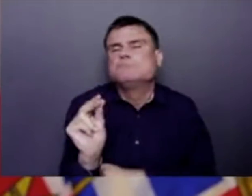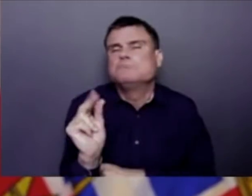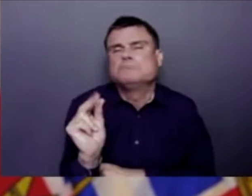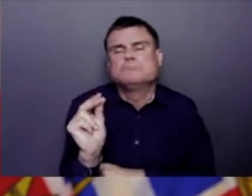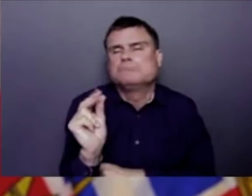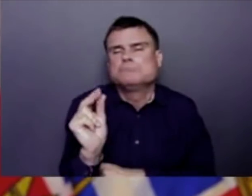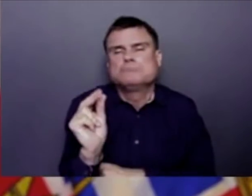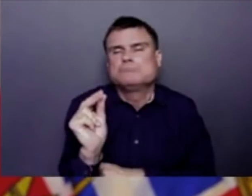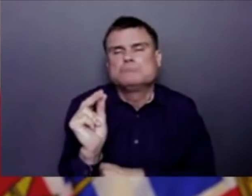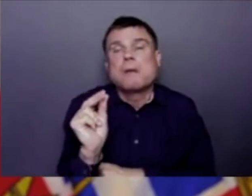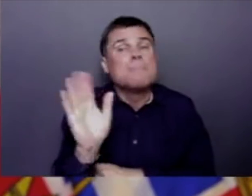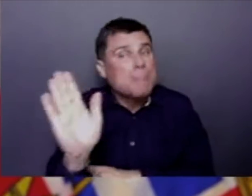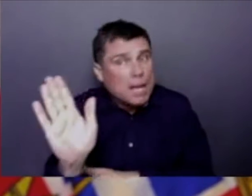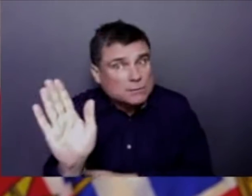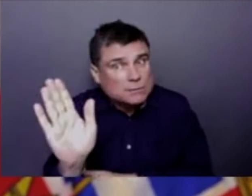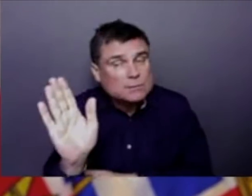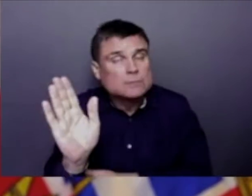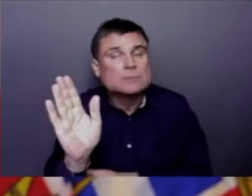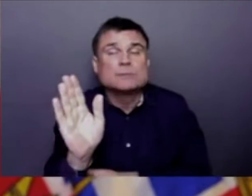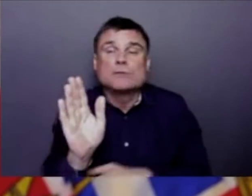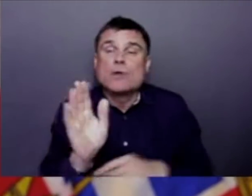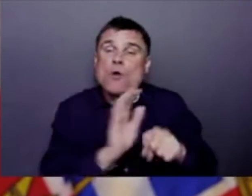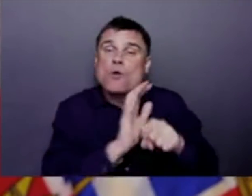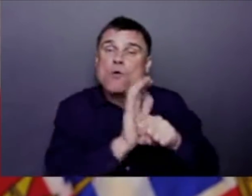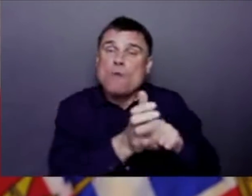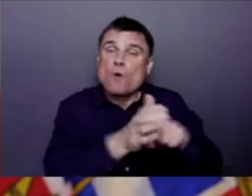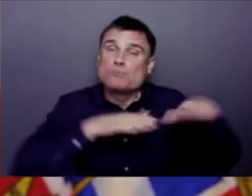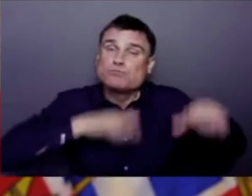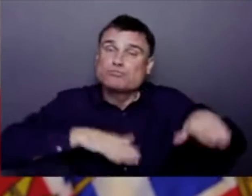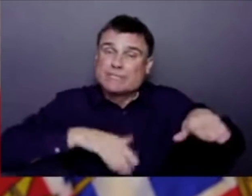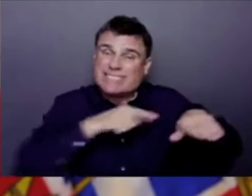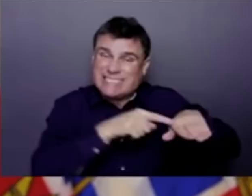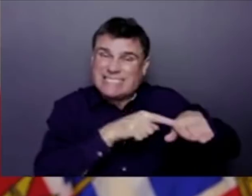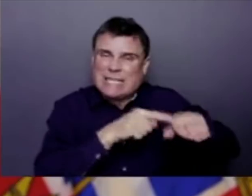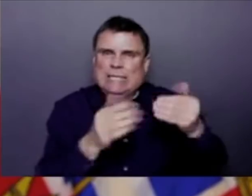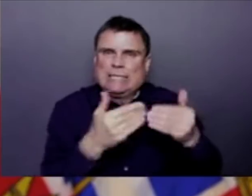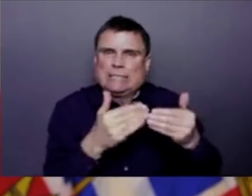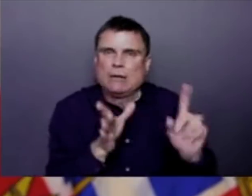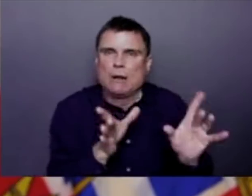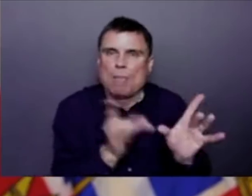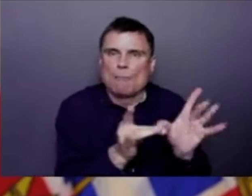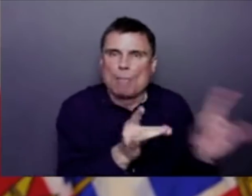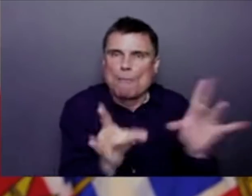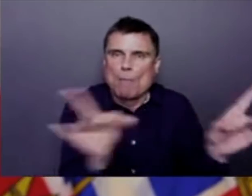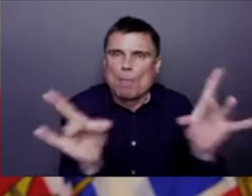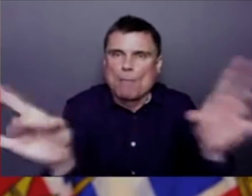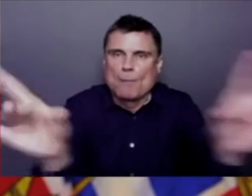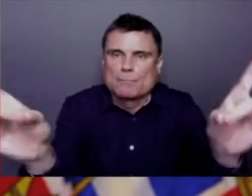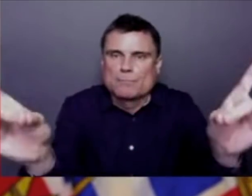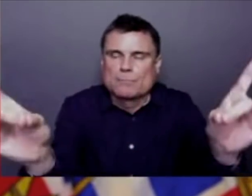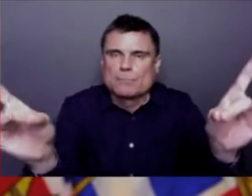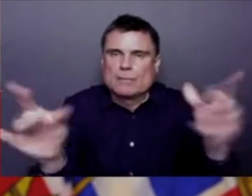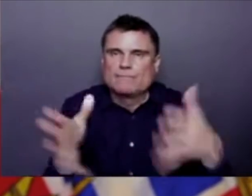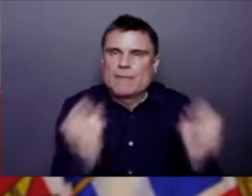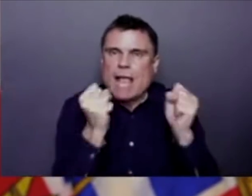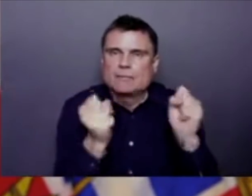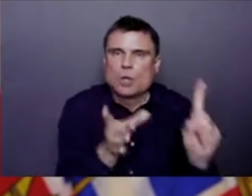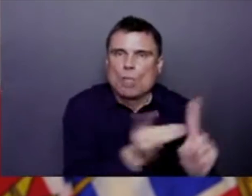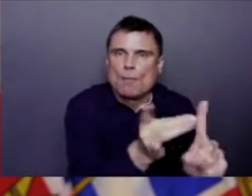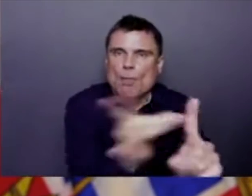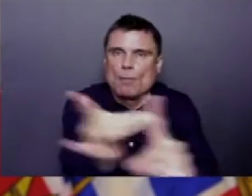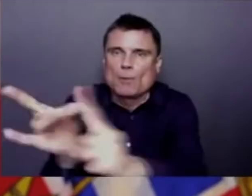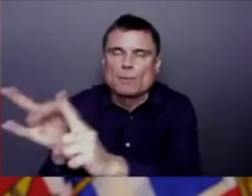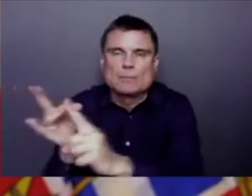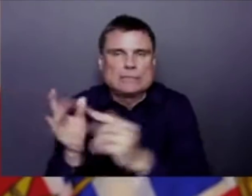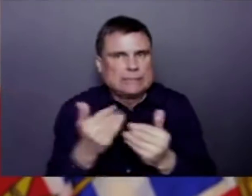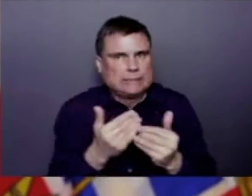does seem in the UK that it causes the virus to be more infectious. And there's one particular mutation